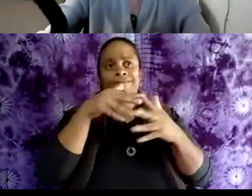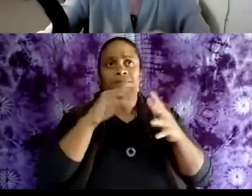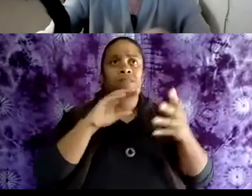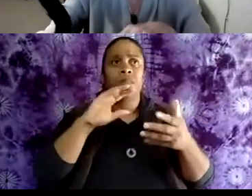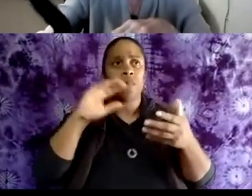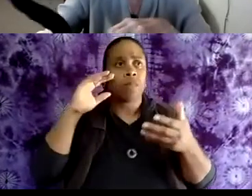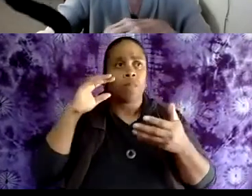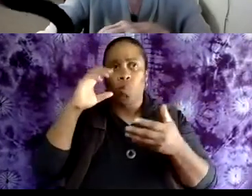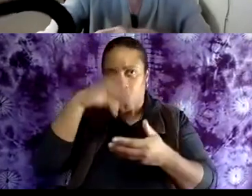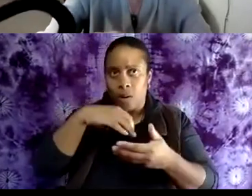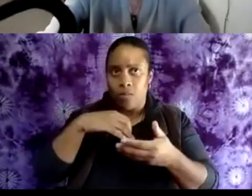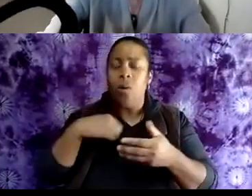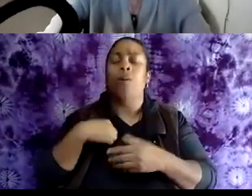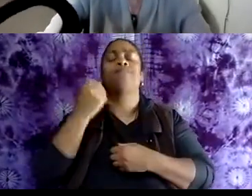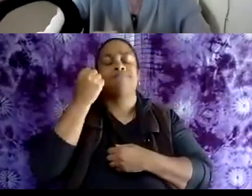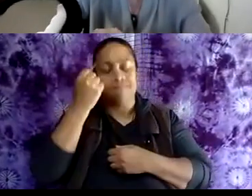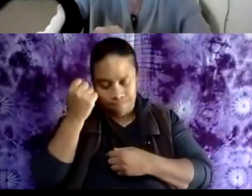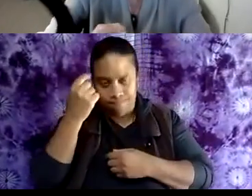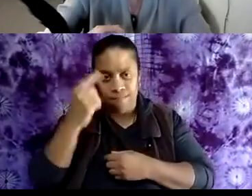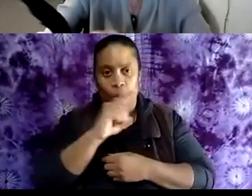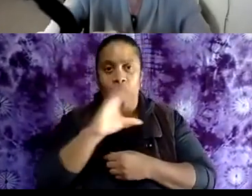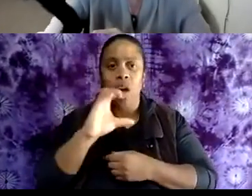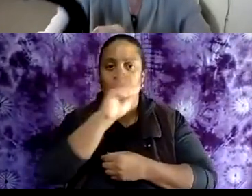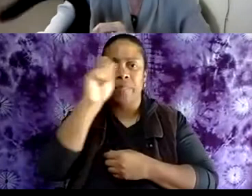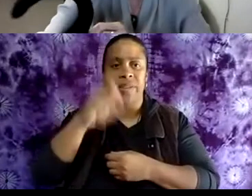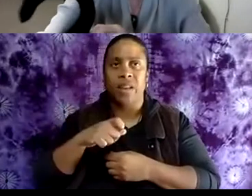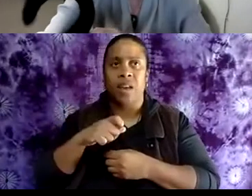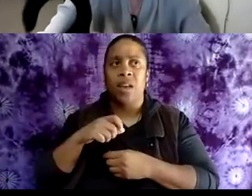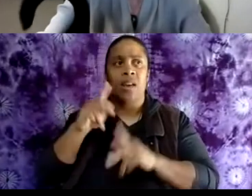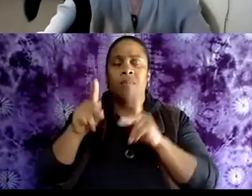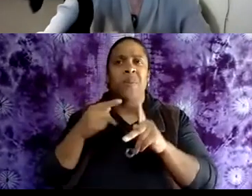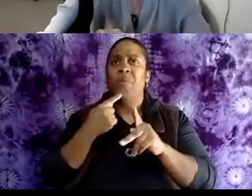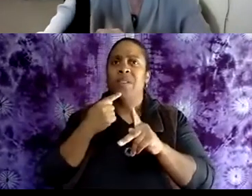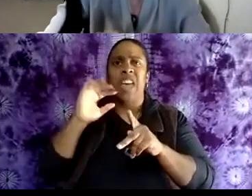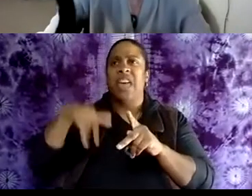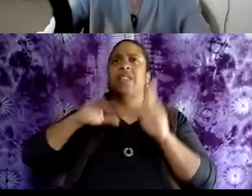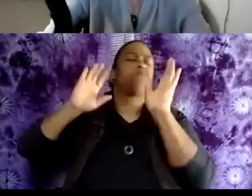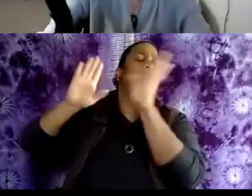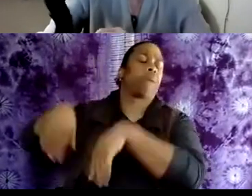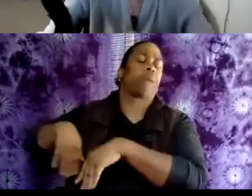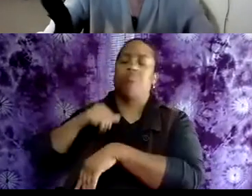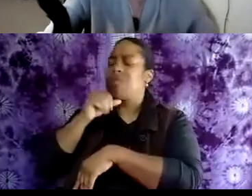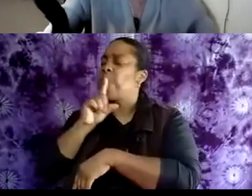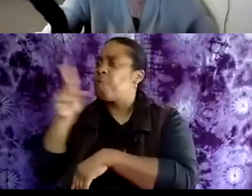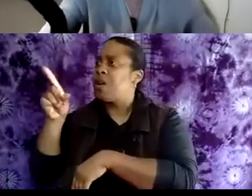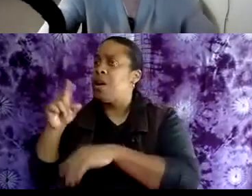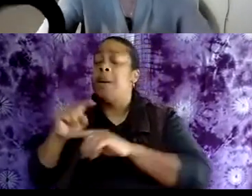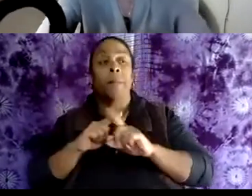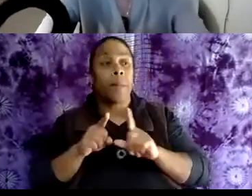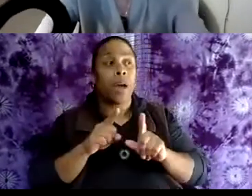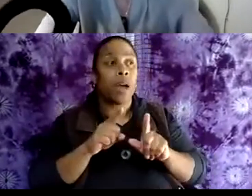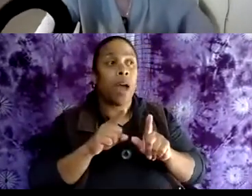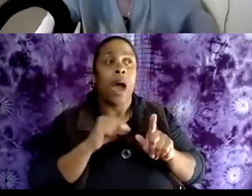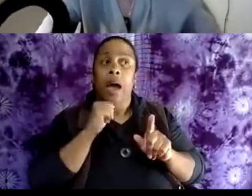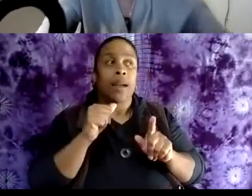get 100% when people say that's just nonsense. I get it. And at the same time, I'm not going to argue with my experience. And I'm really